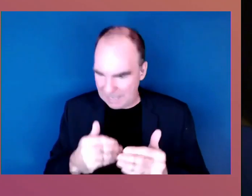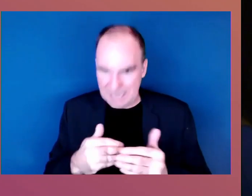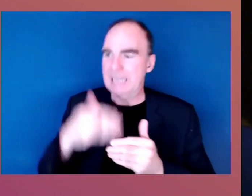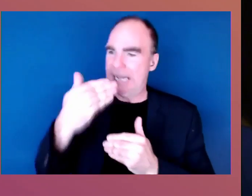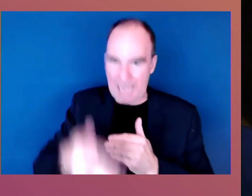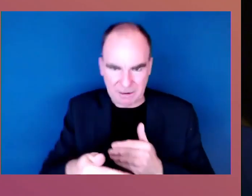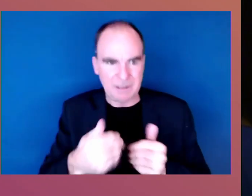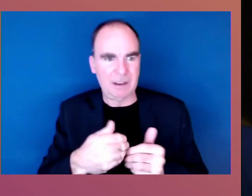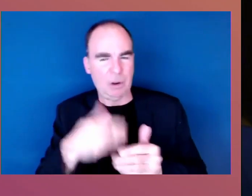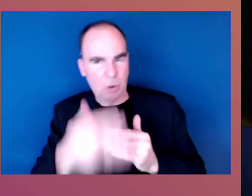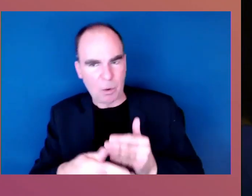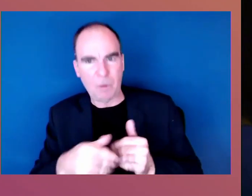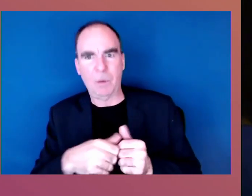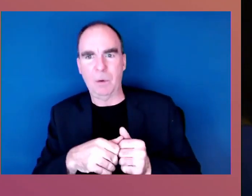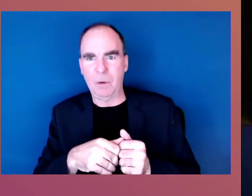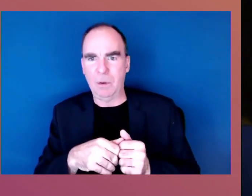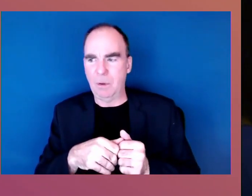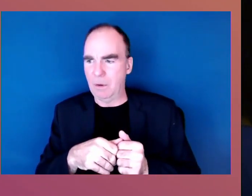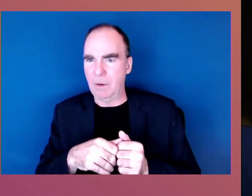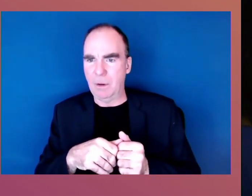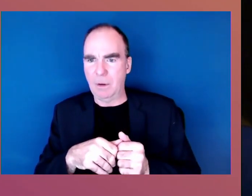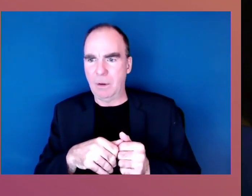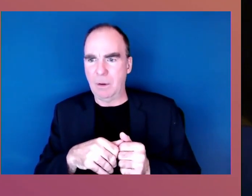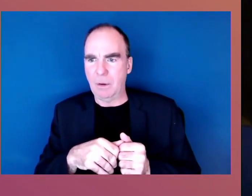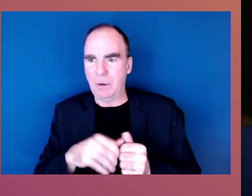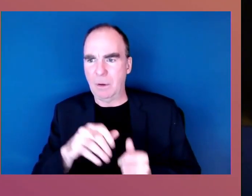heat, off. Low heat, on.